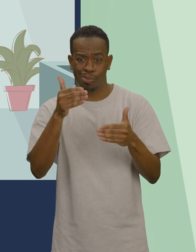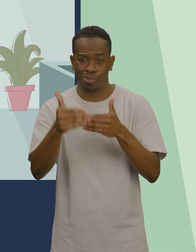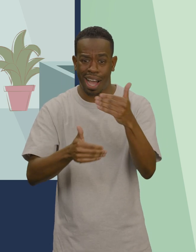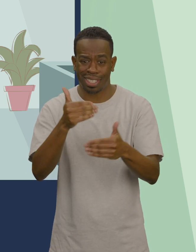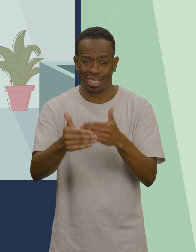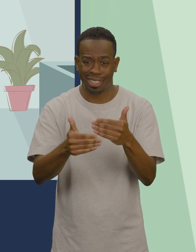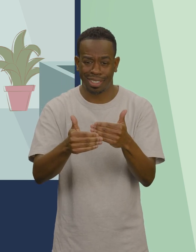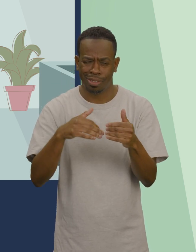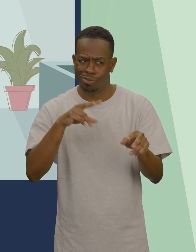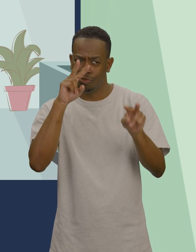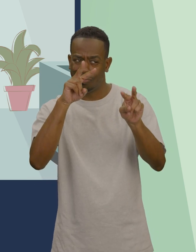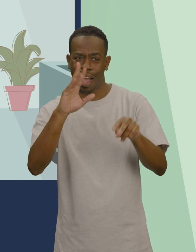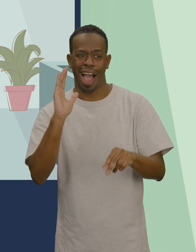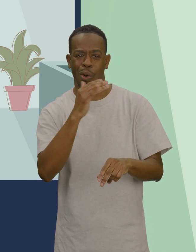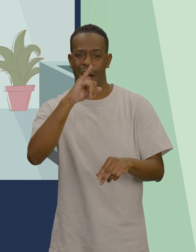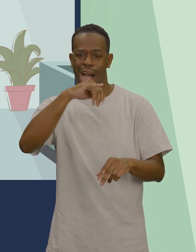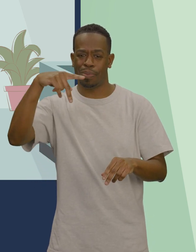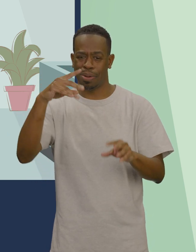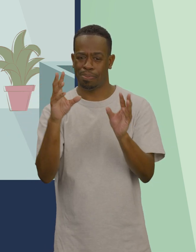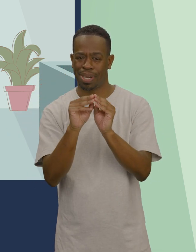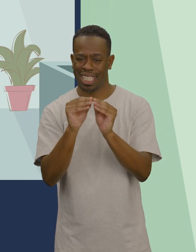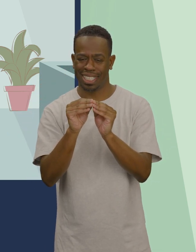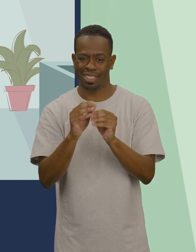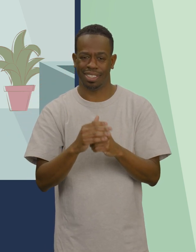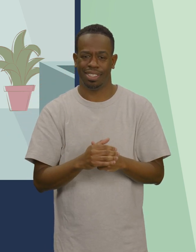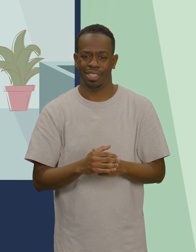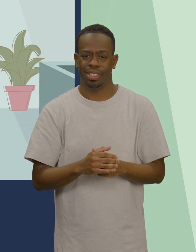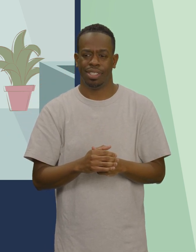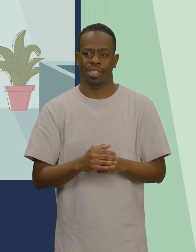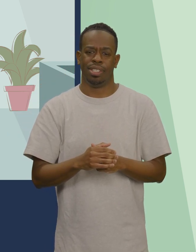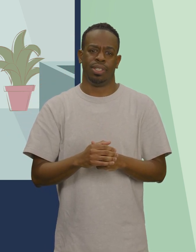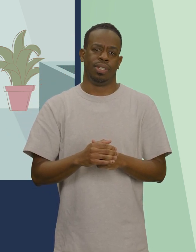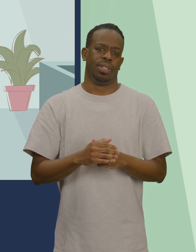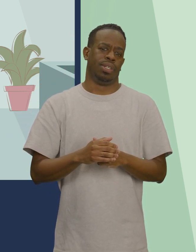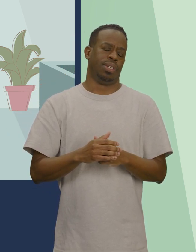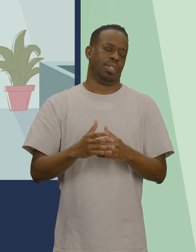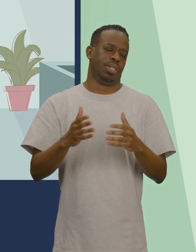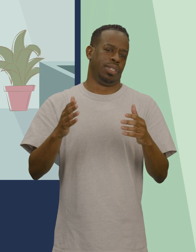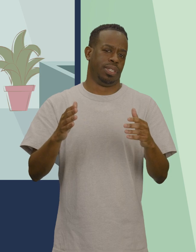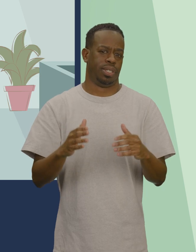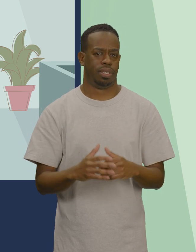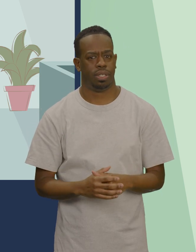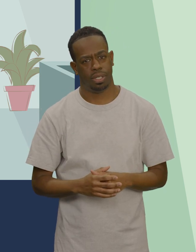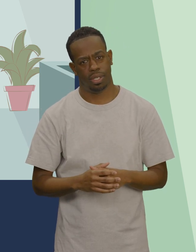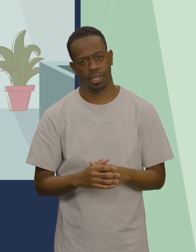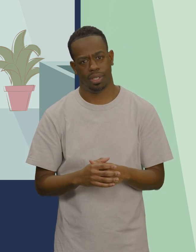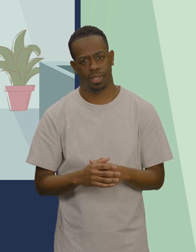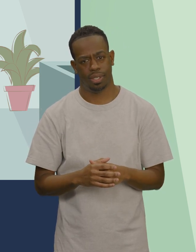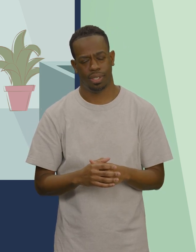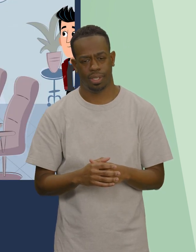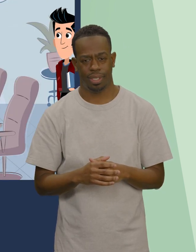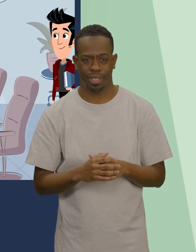planning process. I look forward to our IPP meeting. Mamma mia.